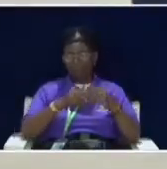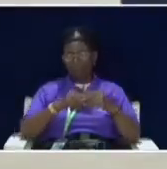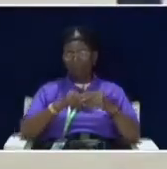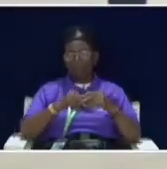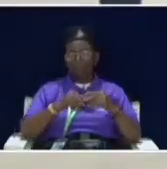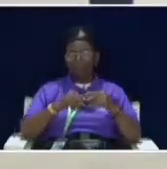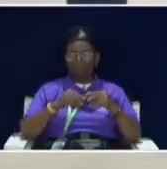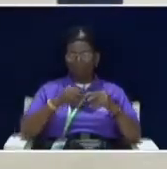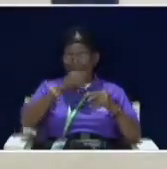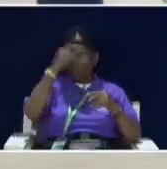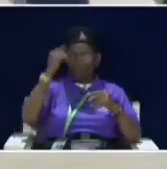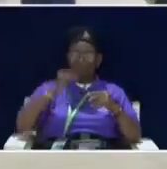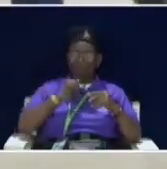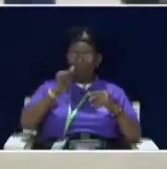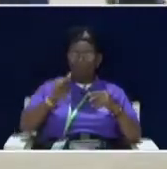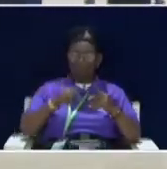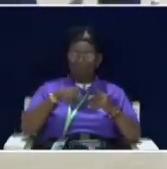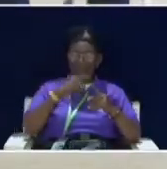about to pray for